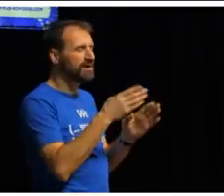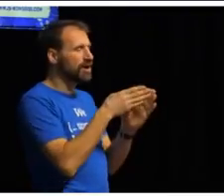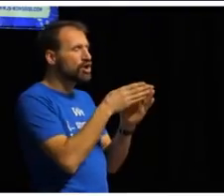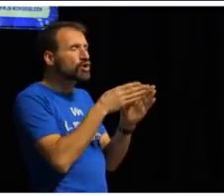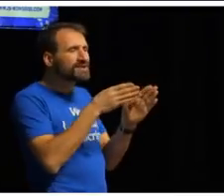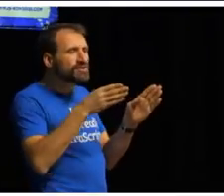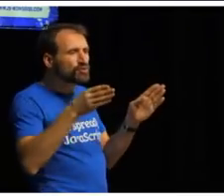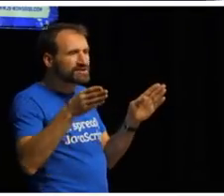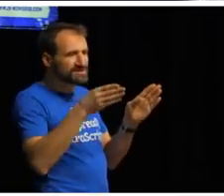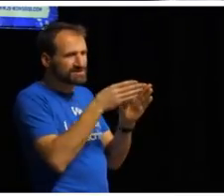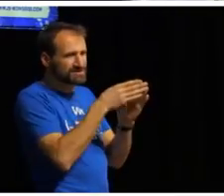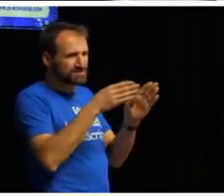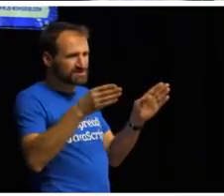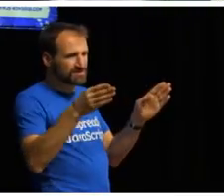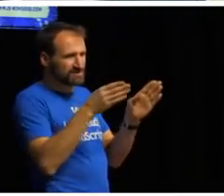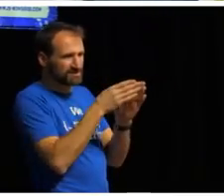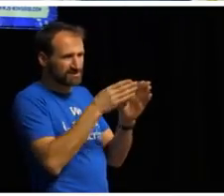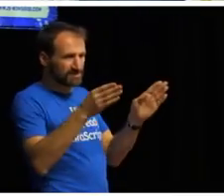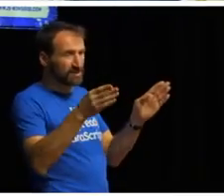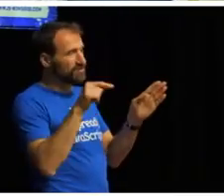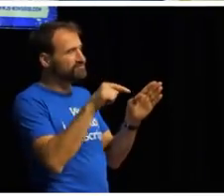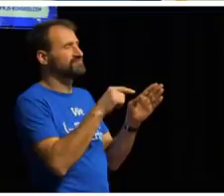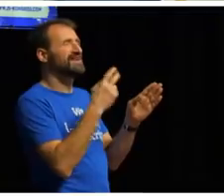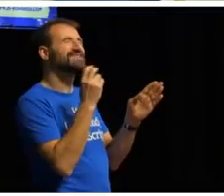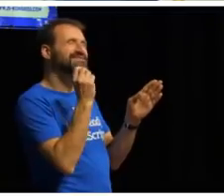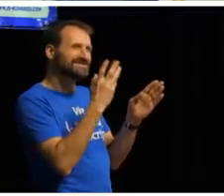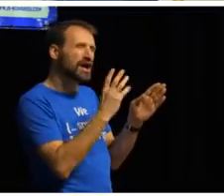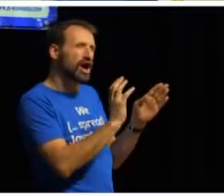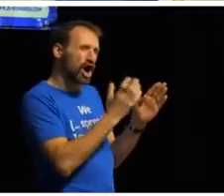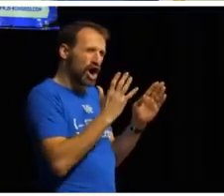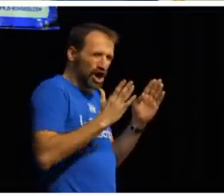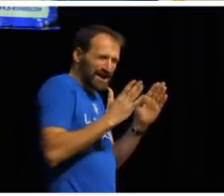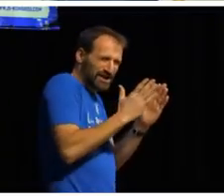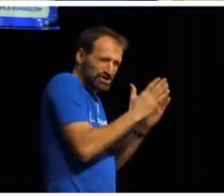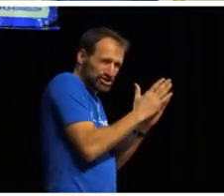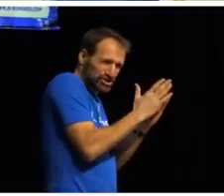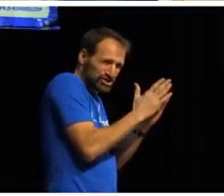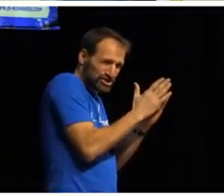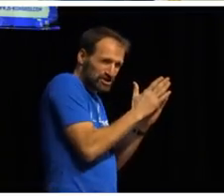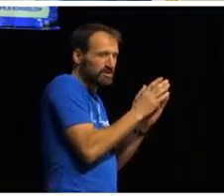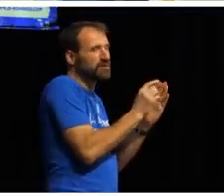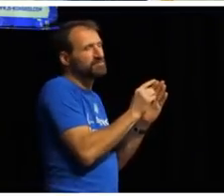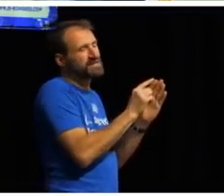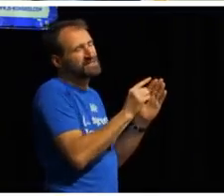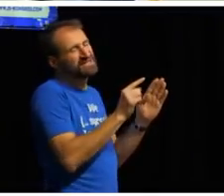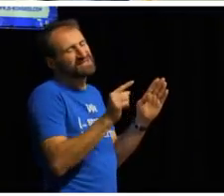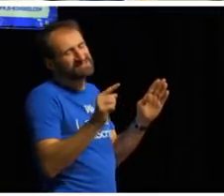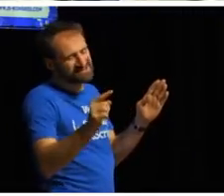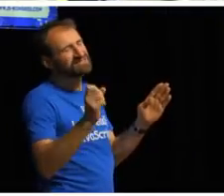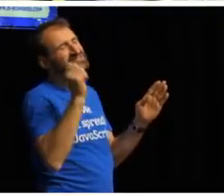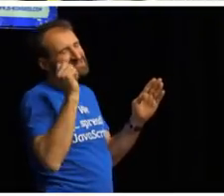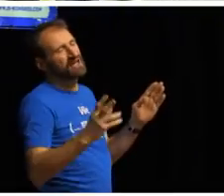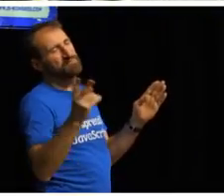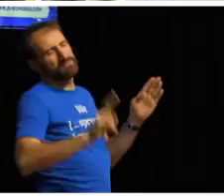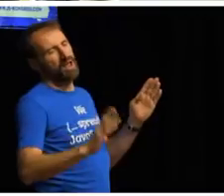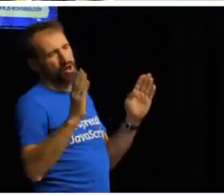really very, very orangey, the network is very sure it's the point